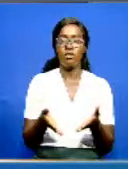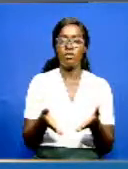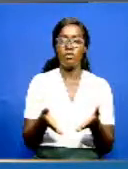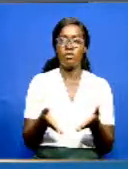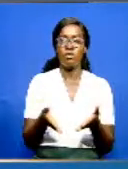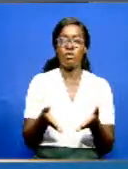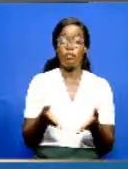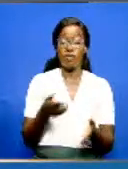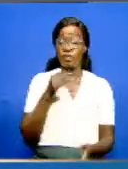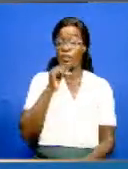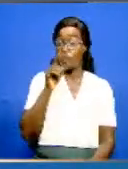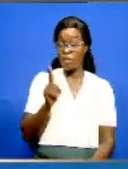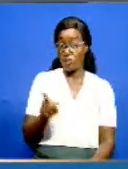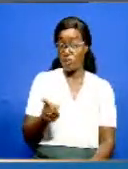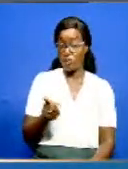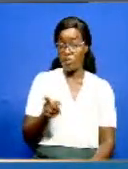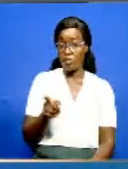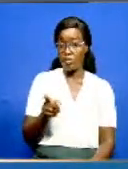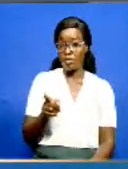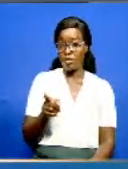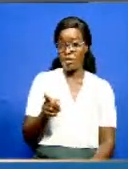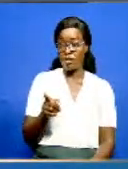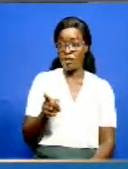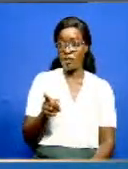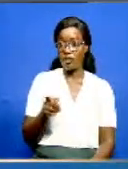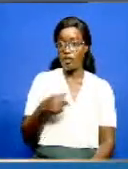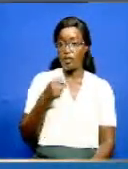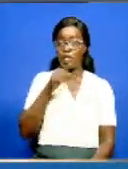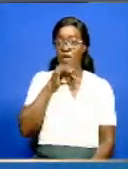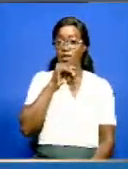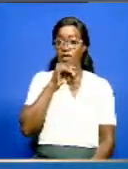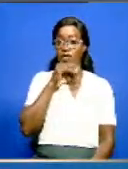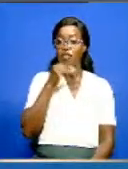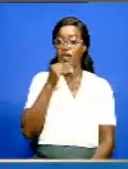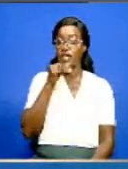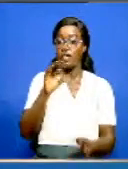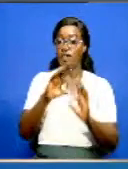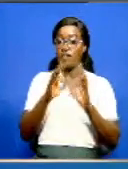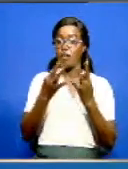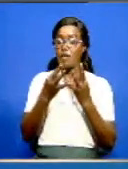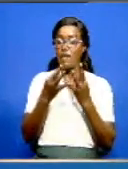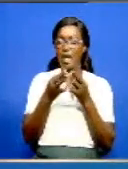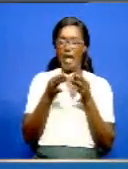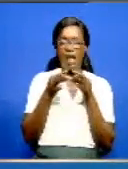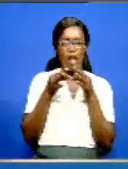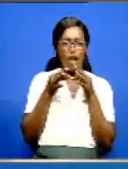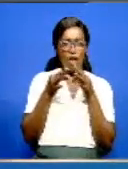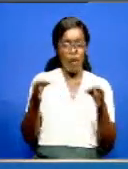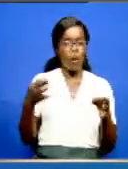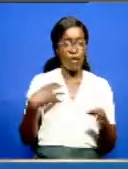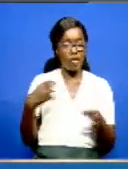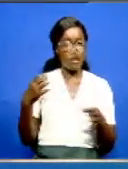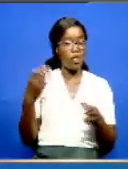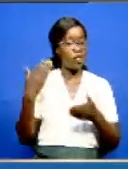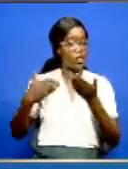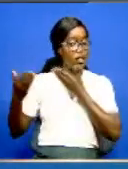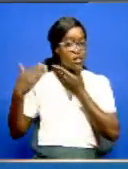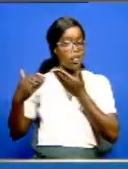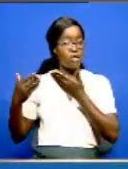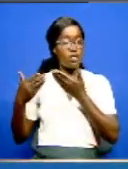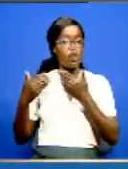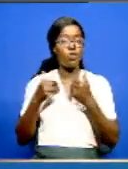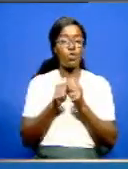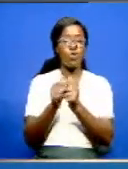Mzee Nyachae and my father and our family have a long and rich history.